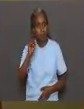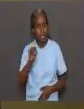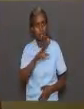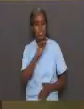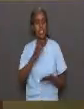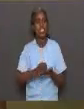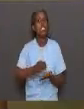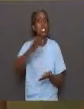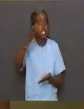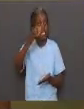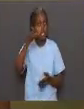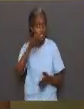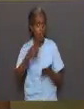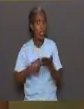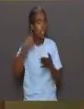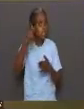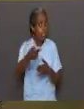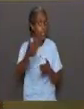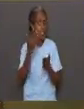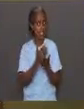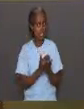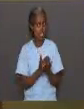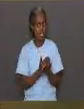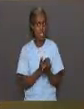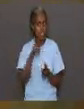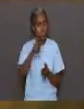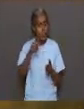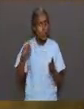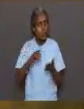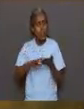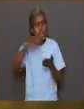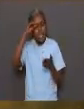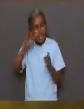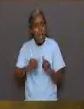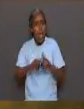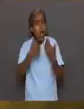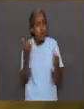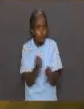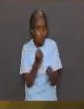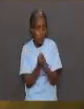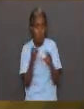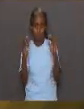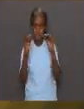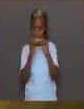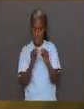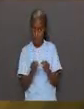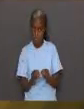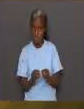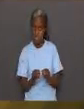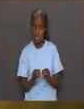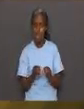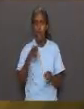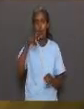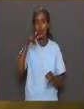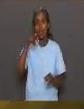and volume of prisms and cylinders. In our next lesson, you will learn how